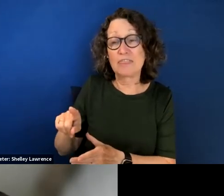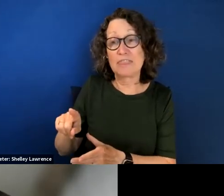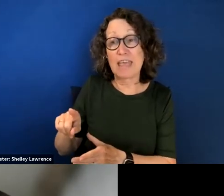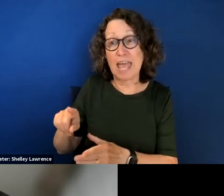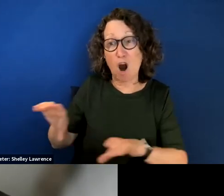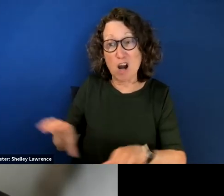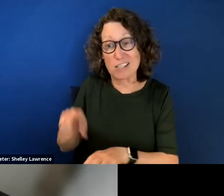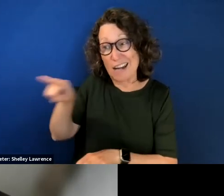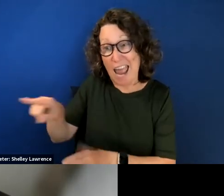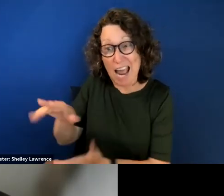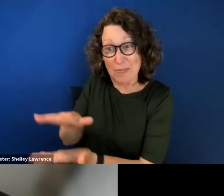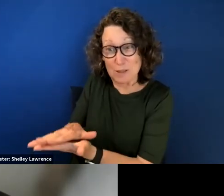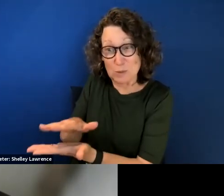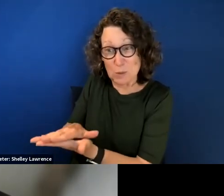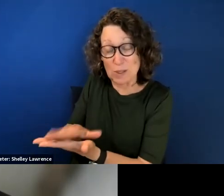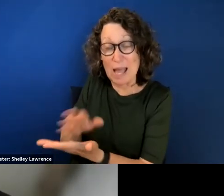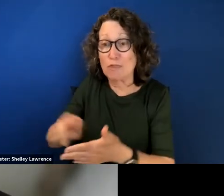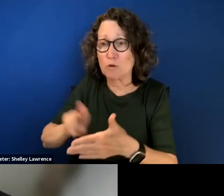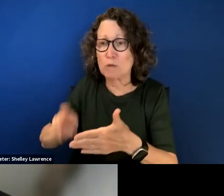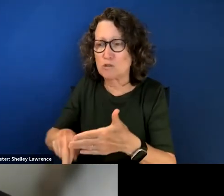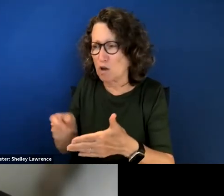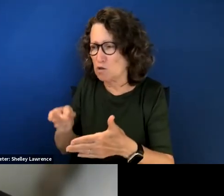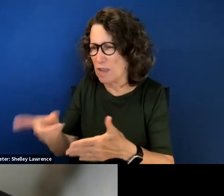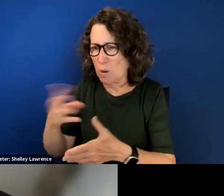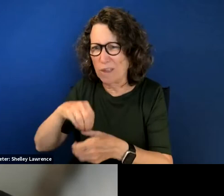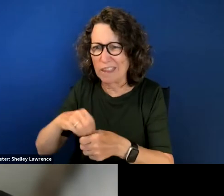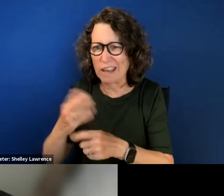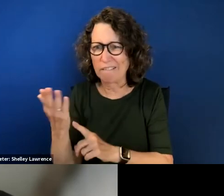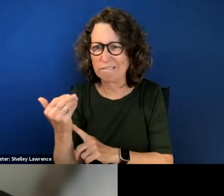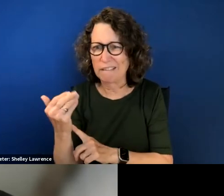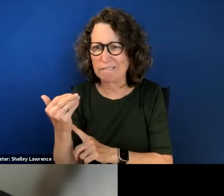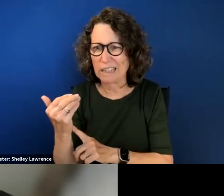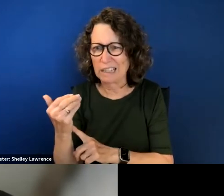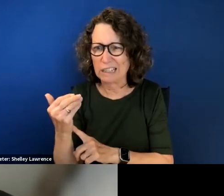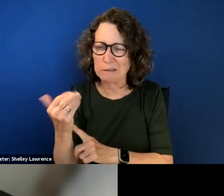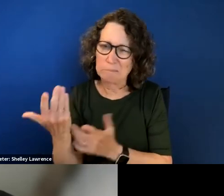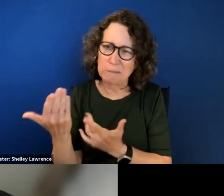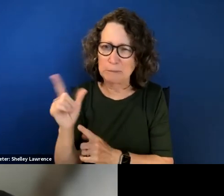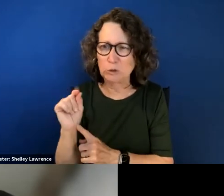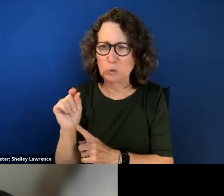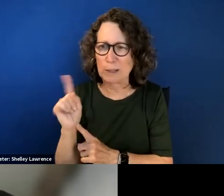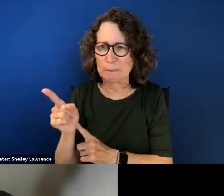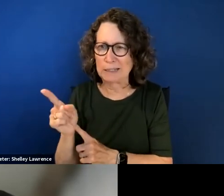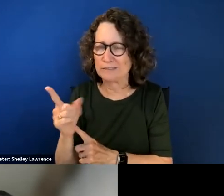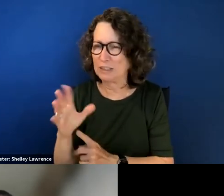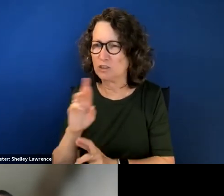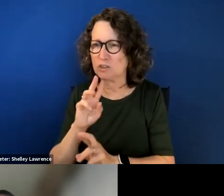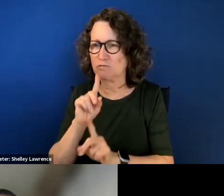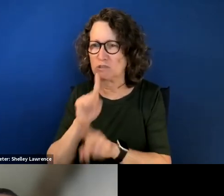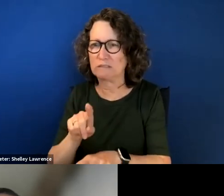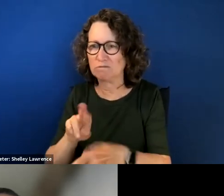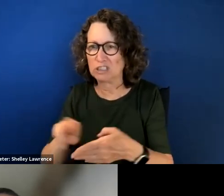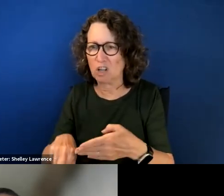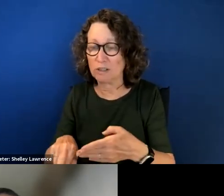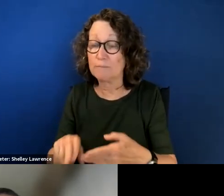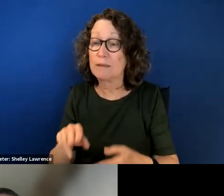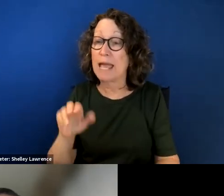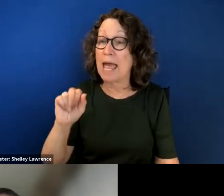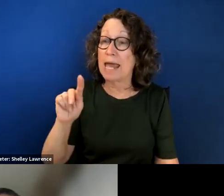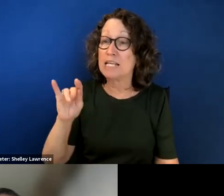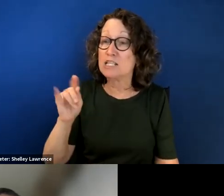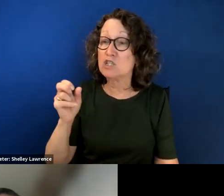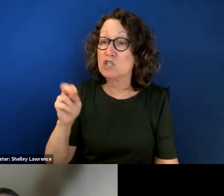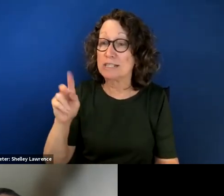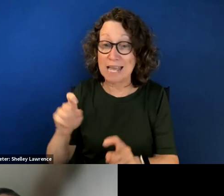school site, and the results are available within 15 to 20 minutes. And for antigen testing to be